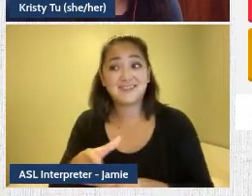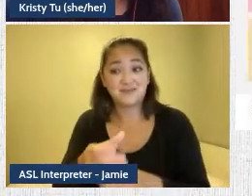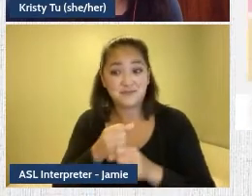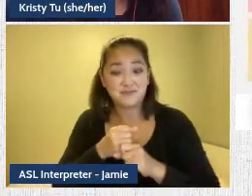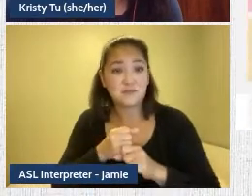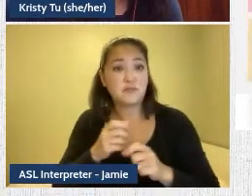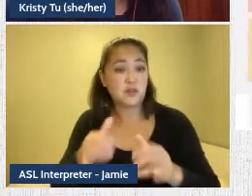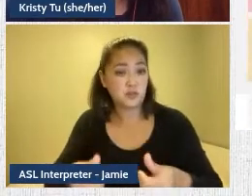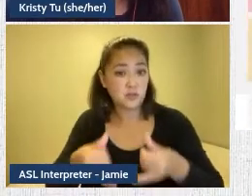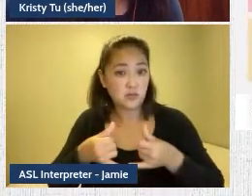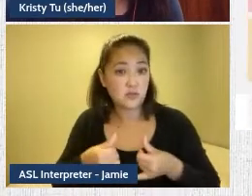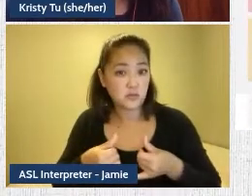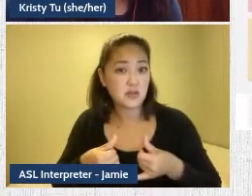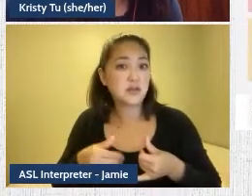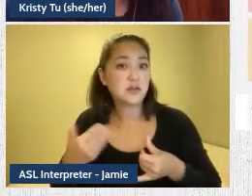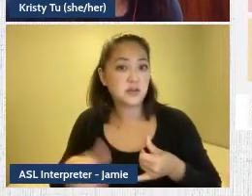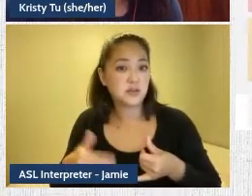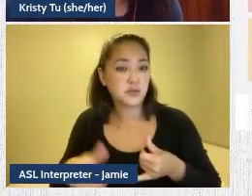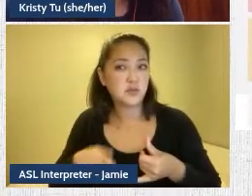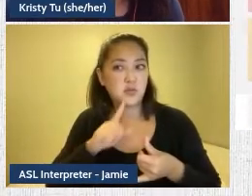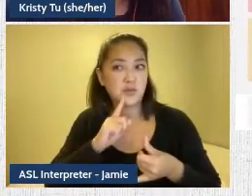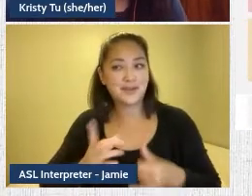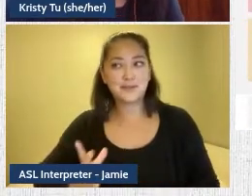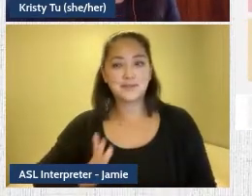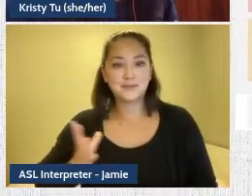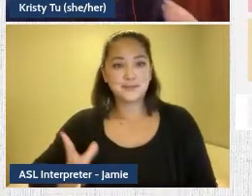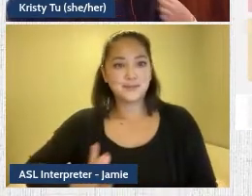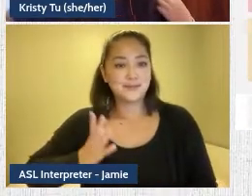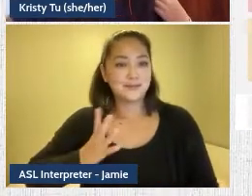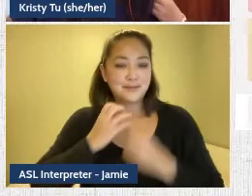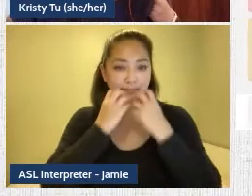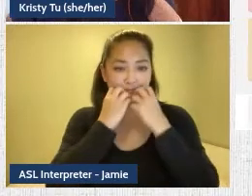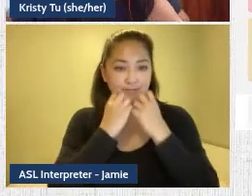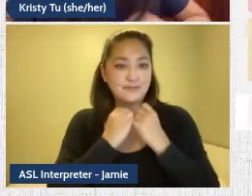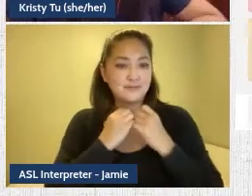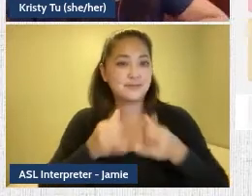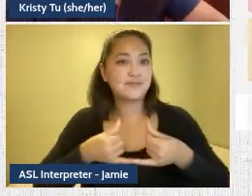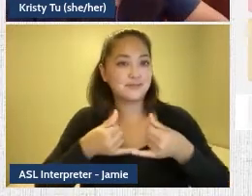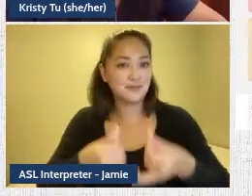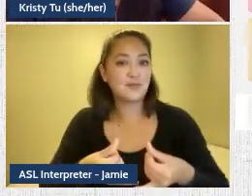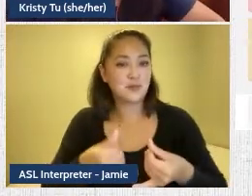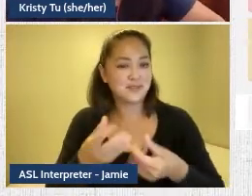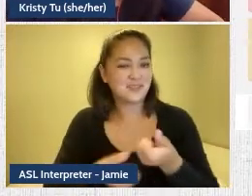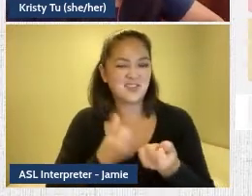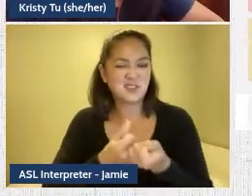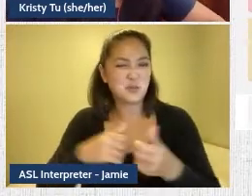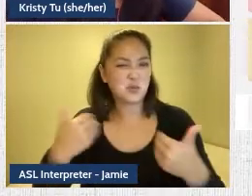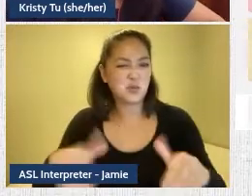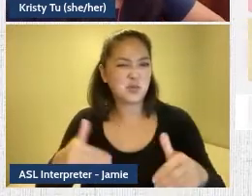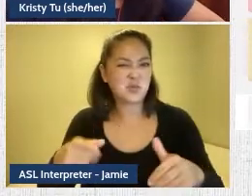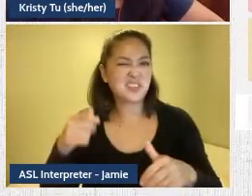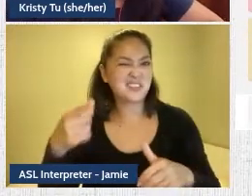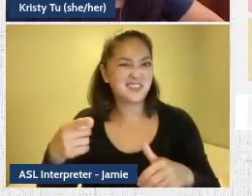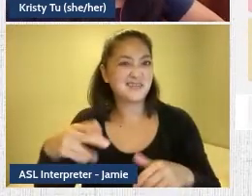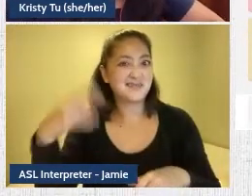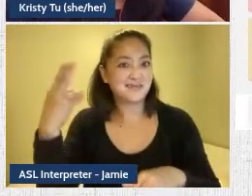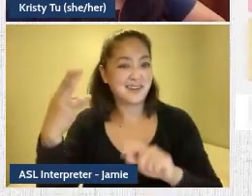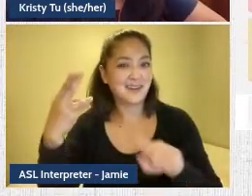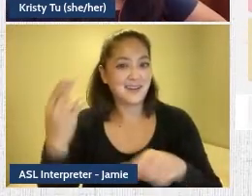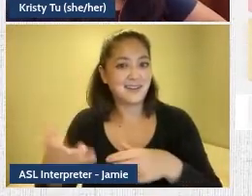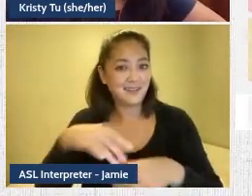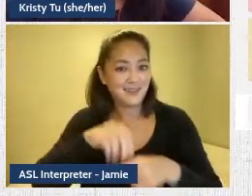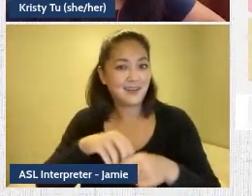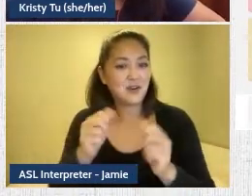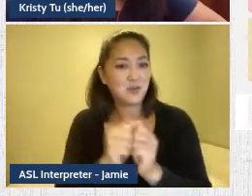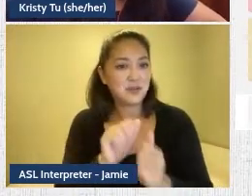really quite a prestigious and valuable, gives the support is quite high. Anyway, they become part of Science 48 and a half.